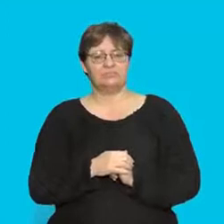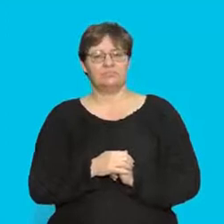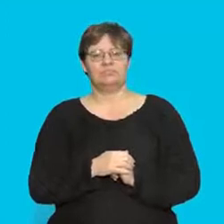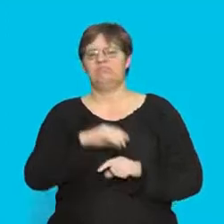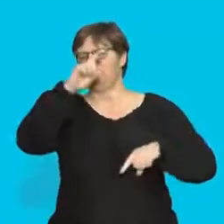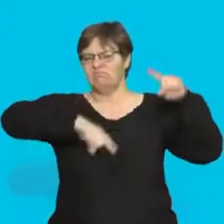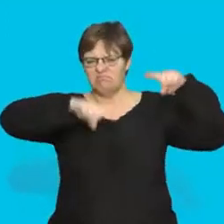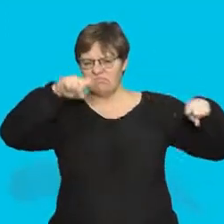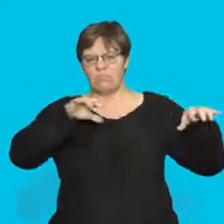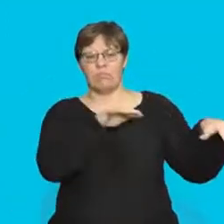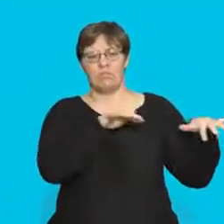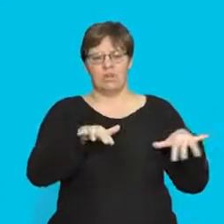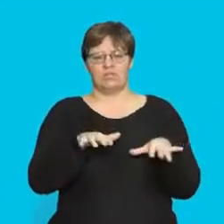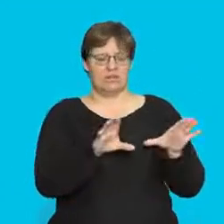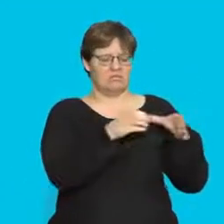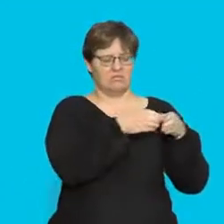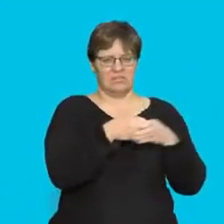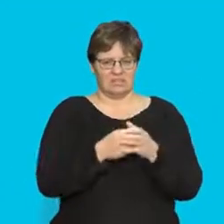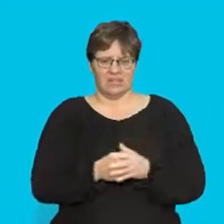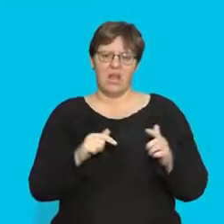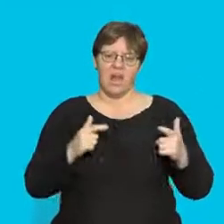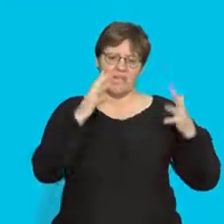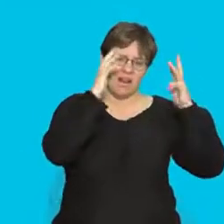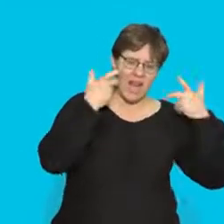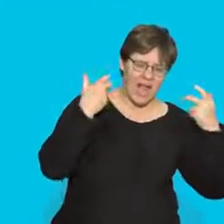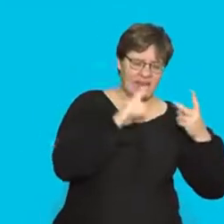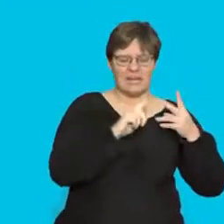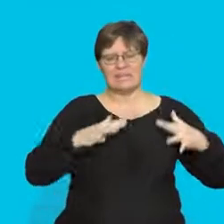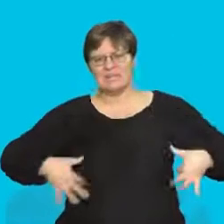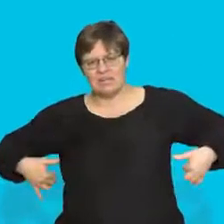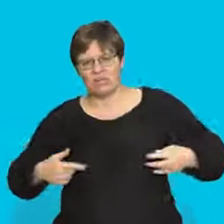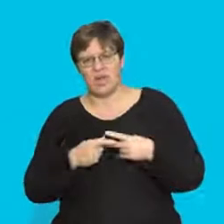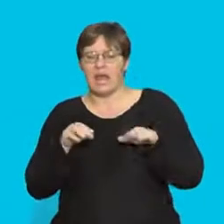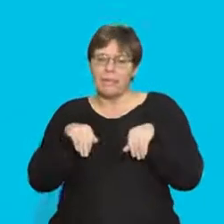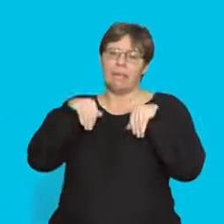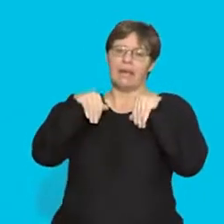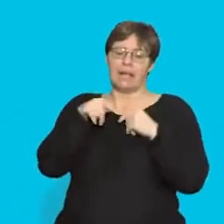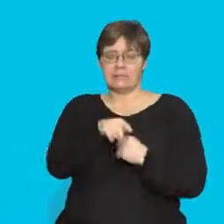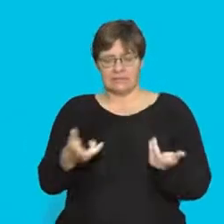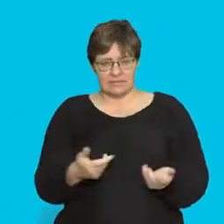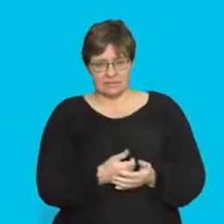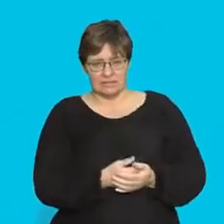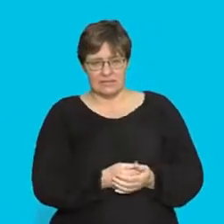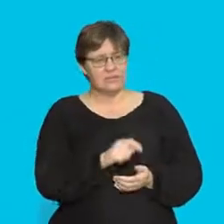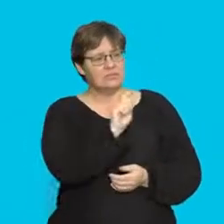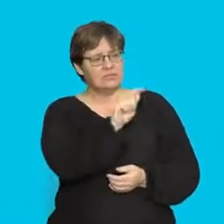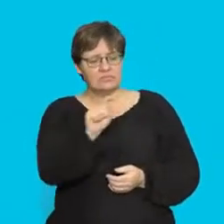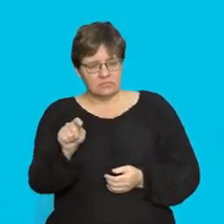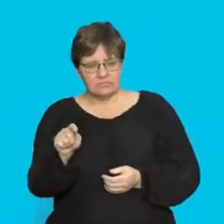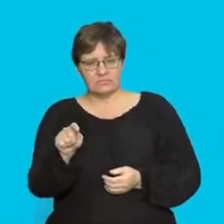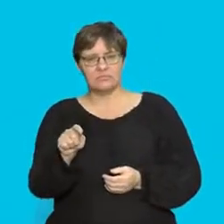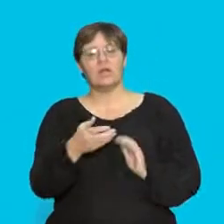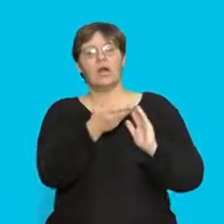whole lot of different populations. So there we've got the lions and the zebra and the little meerkats. All of